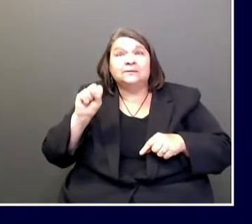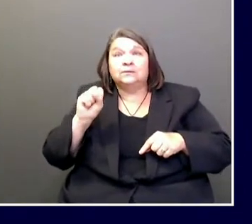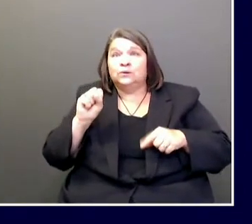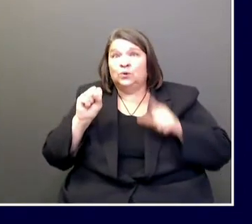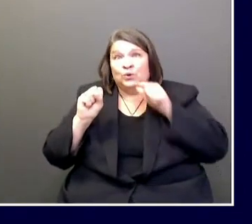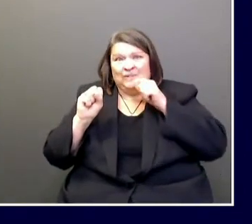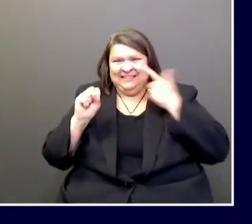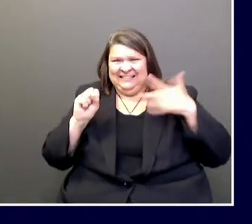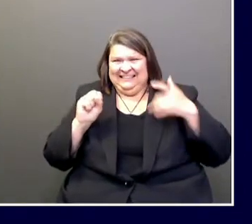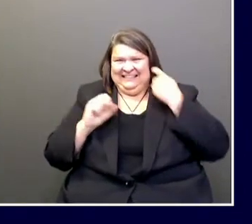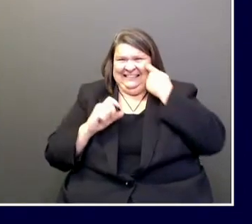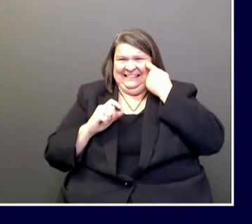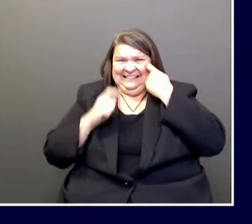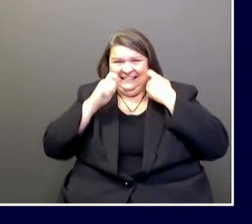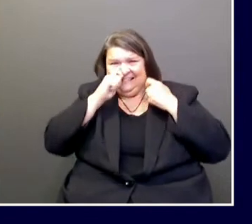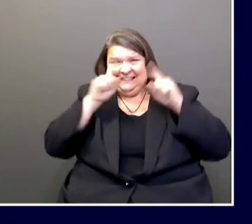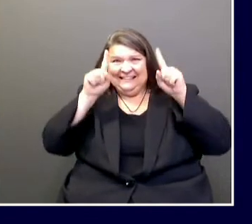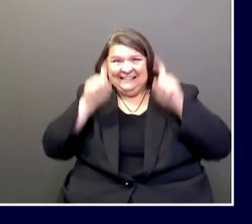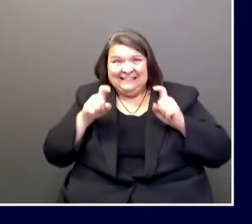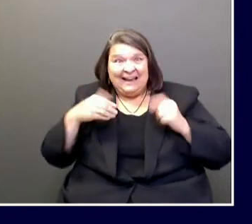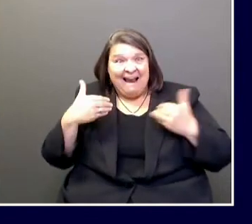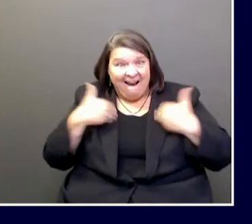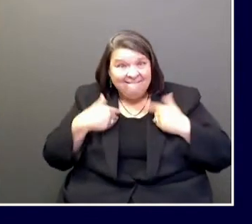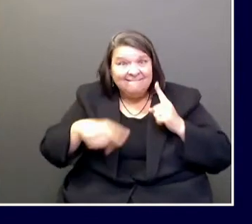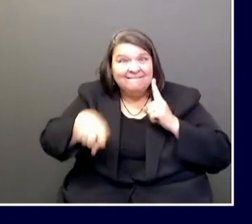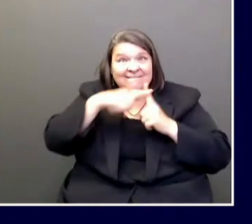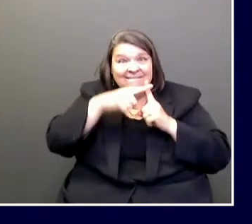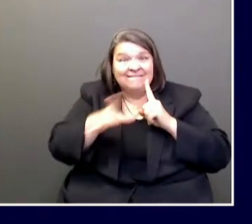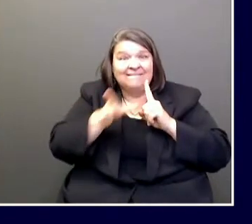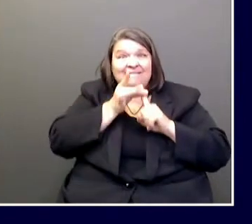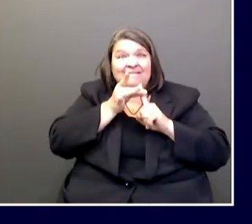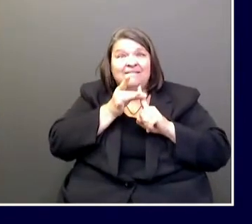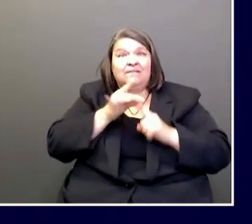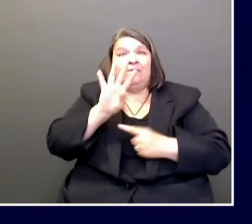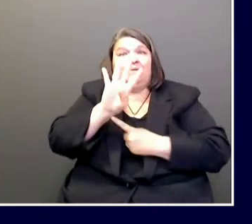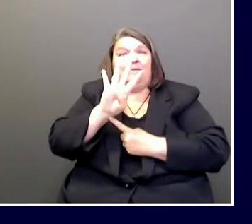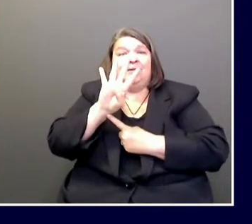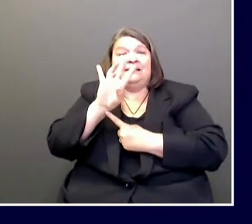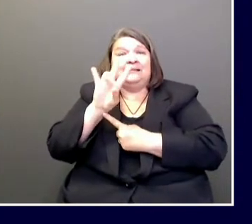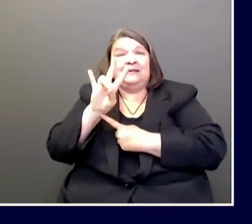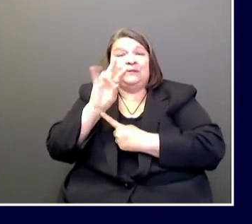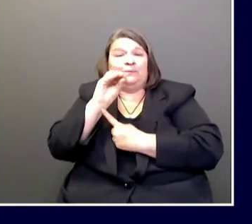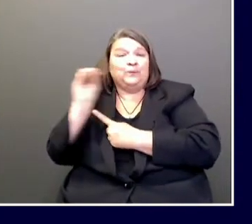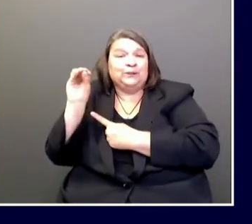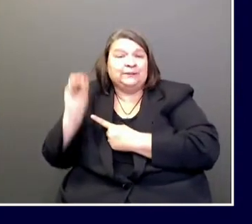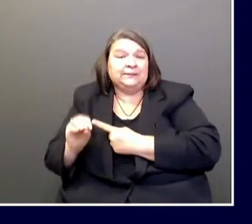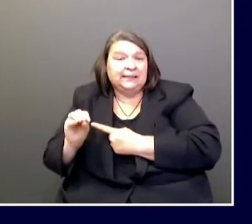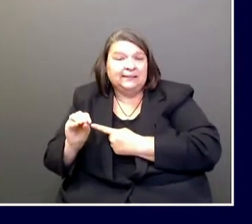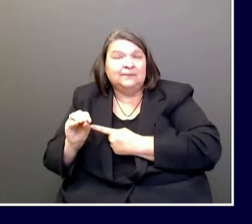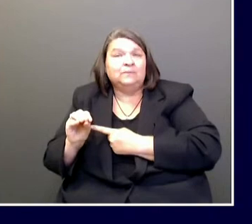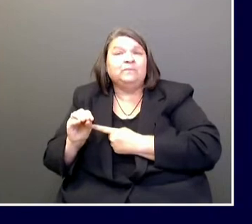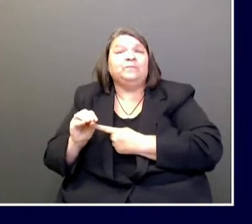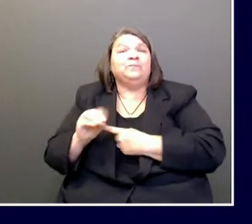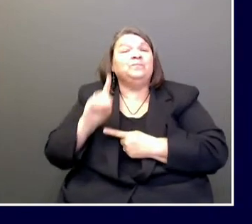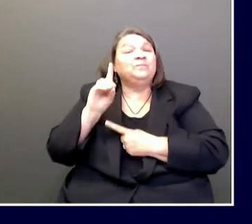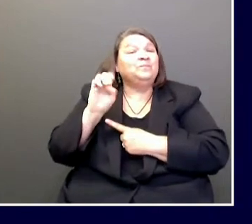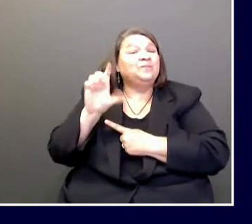On top of all this, in rare situations, even people who are fully vaccinated can